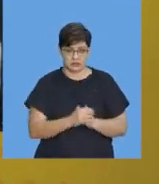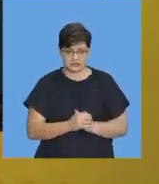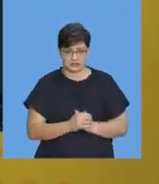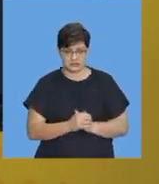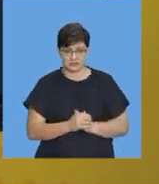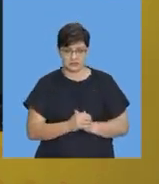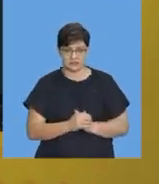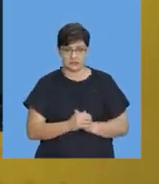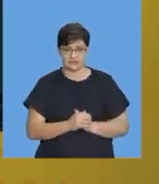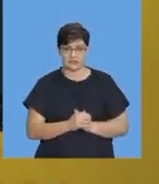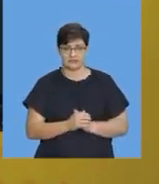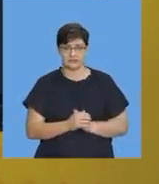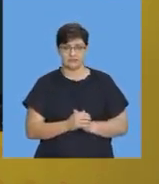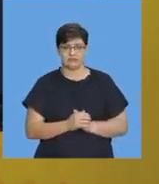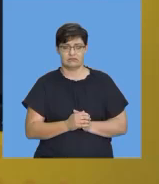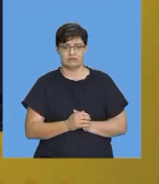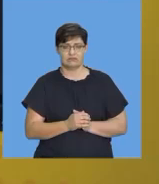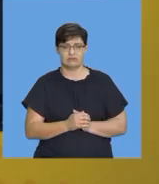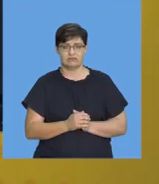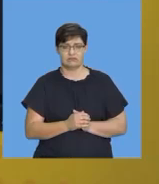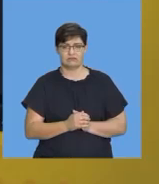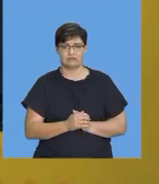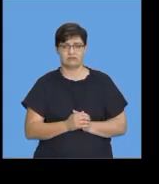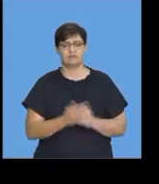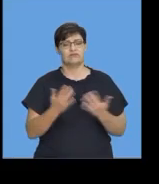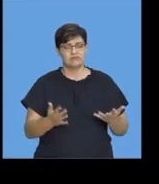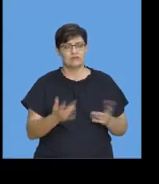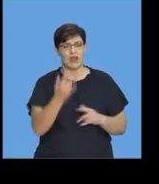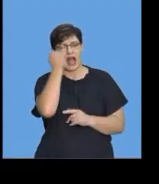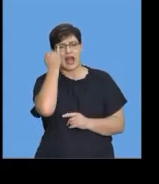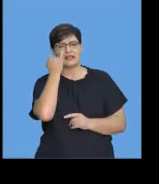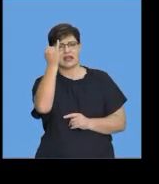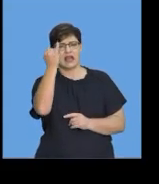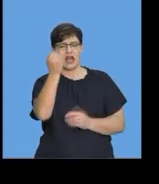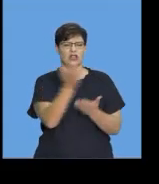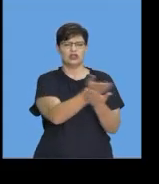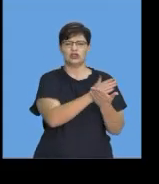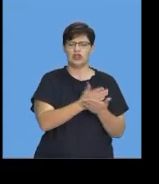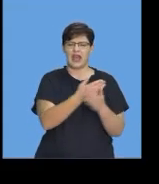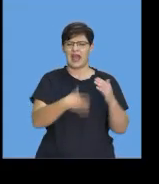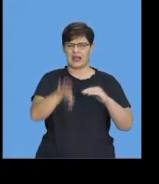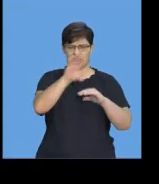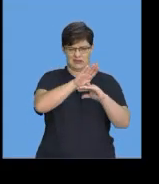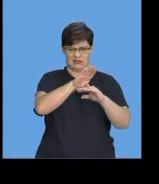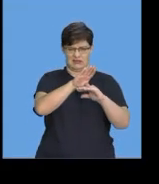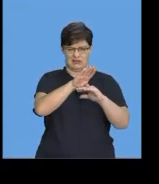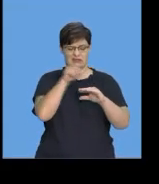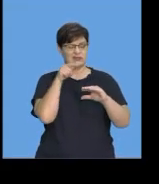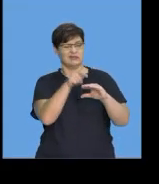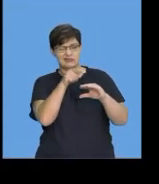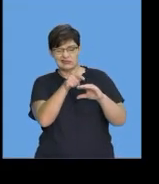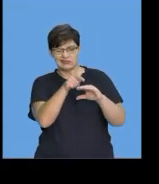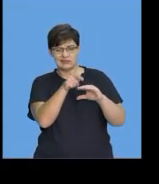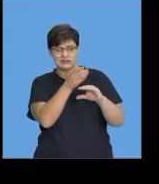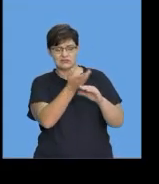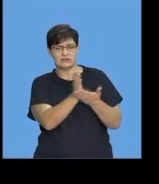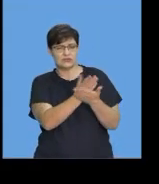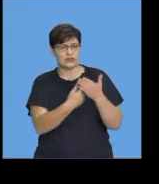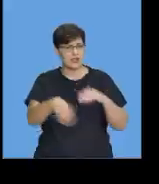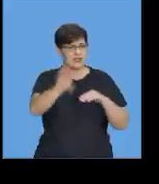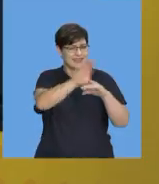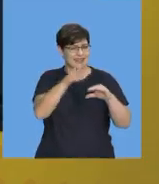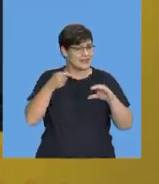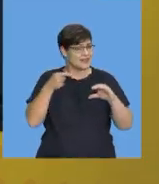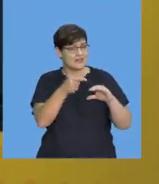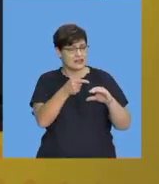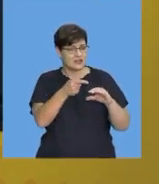lesson. Let's move on and see this idea of share capital. Now, the most important thing about share